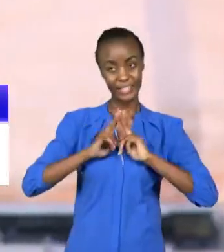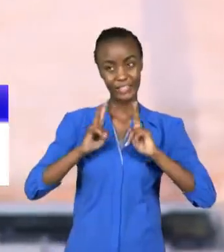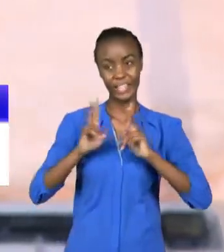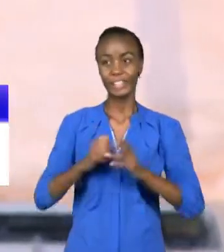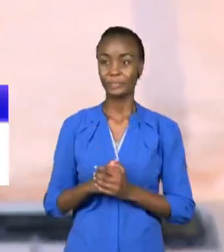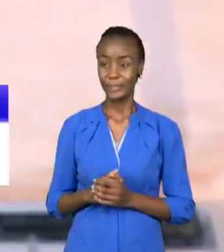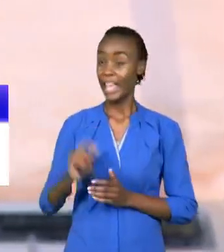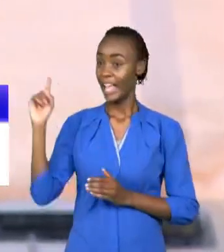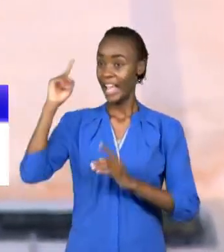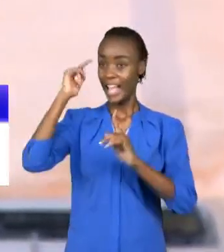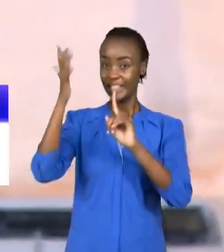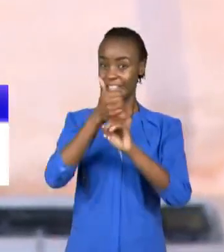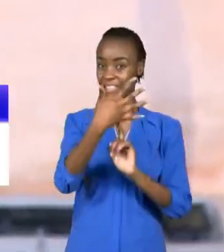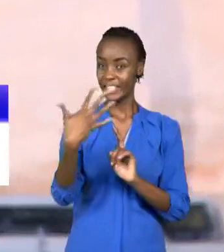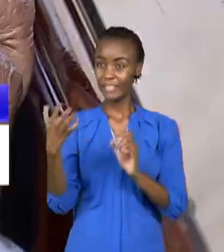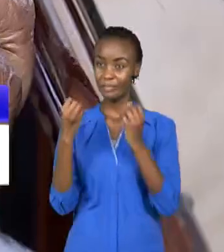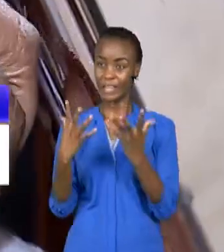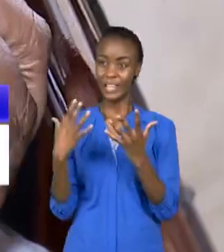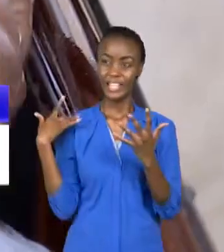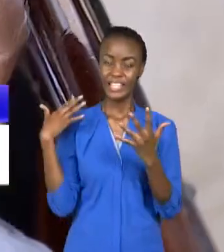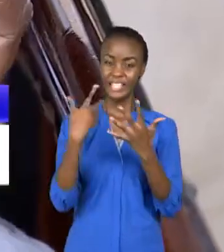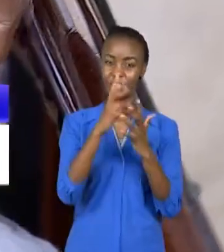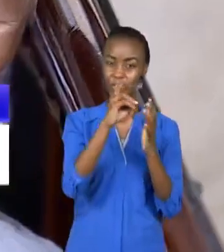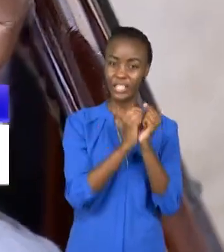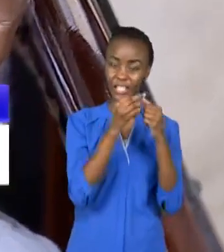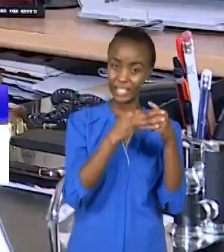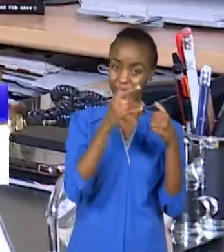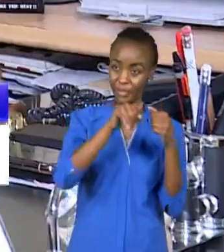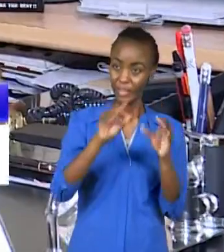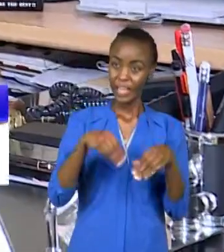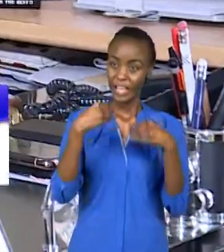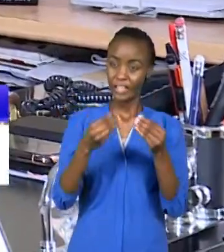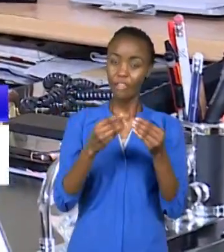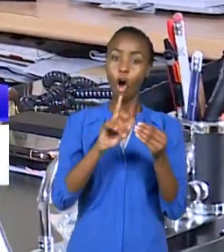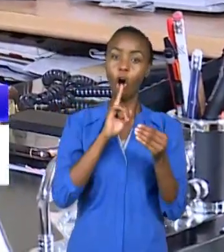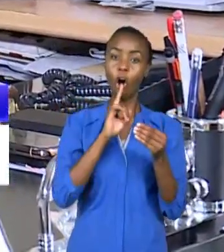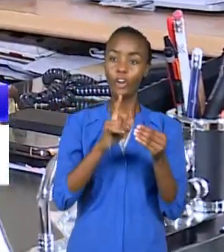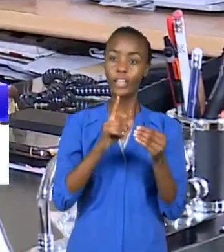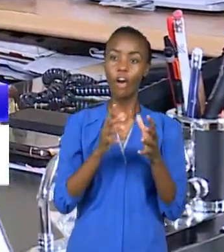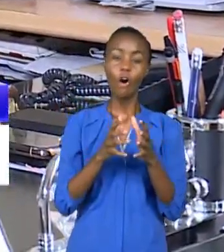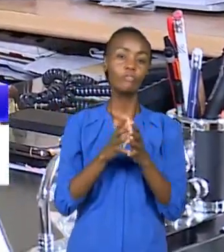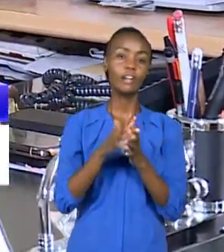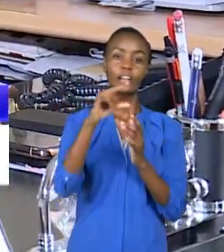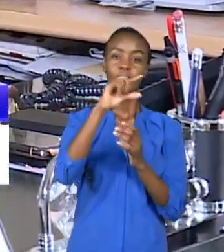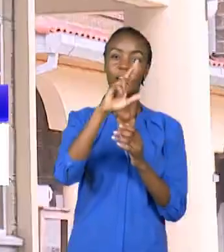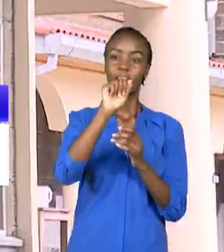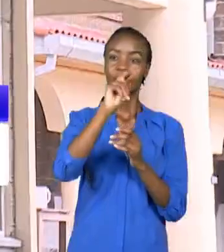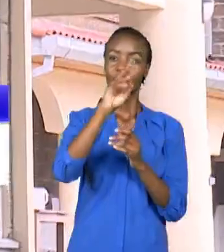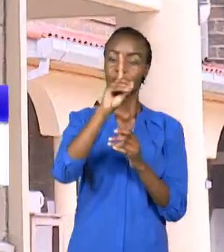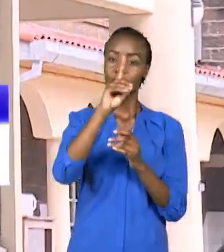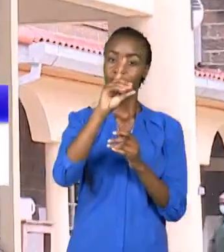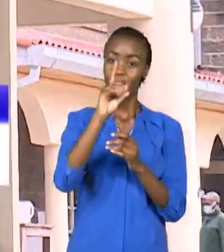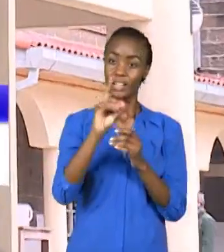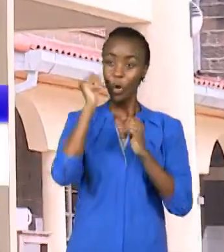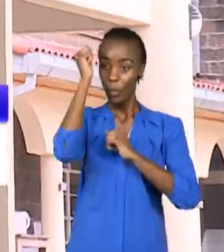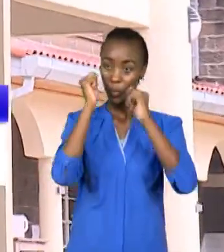her many achievements, in 2018, she received an Order of Grand Warrior from the President Uhuru Kenyatta. Being in